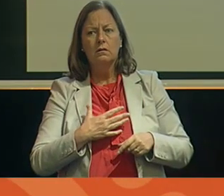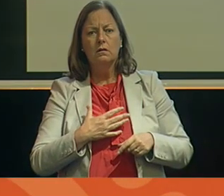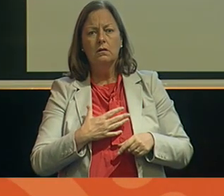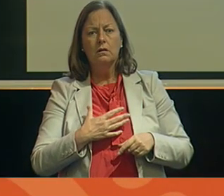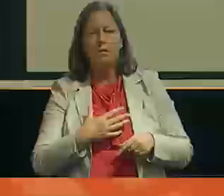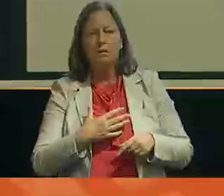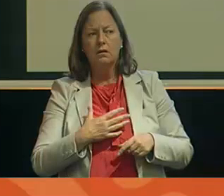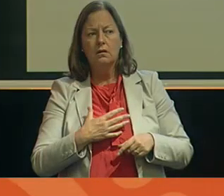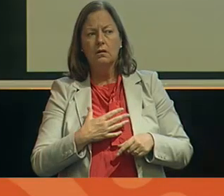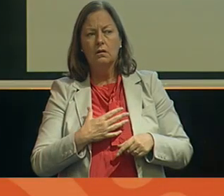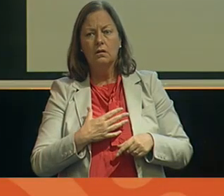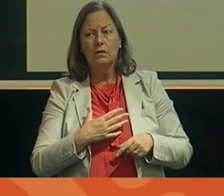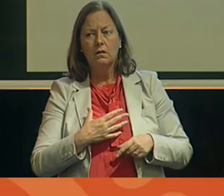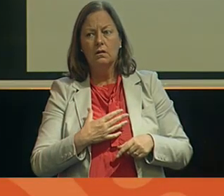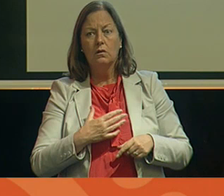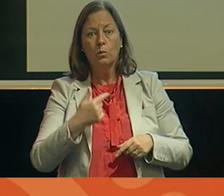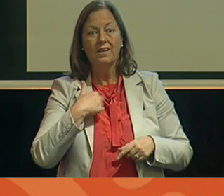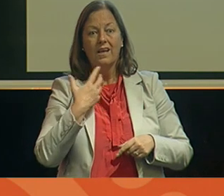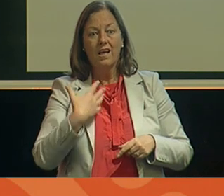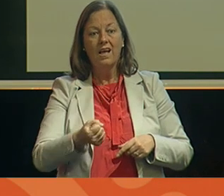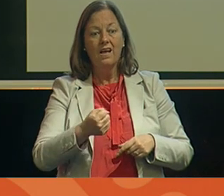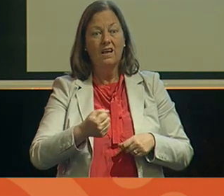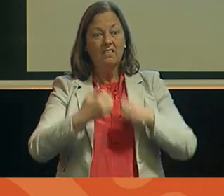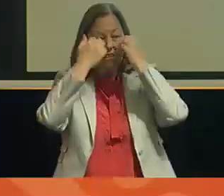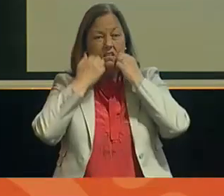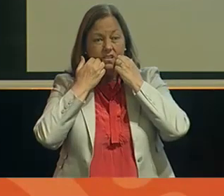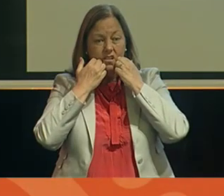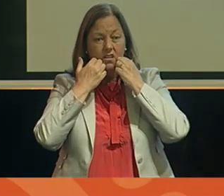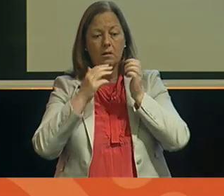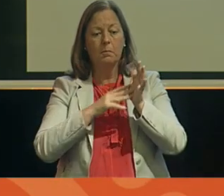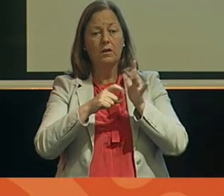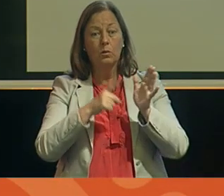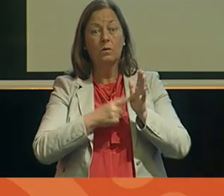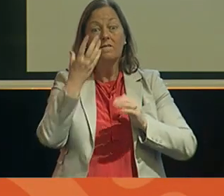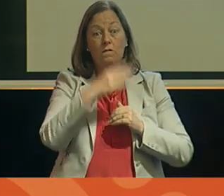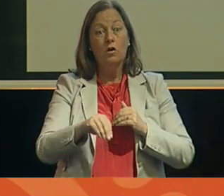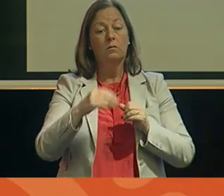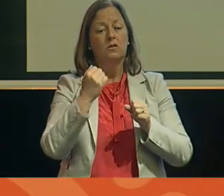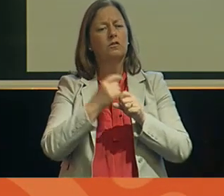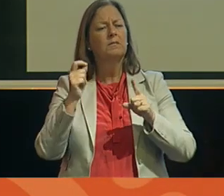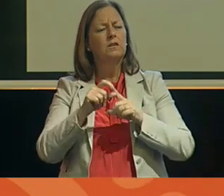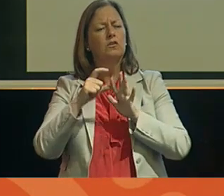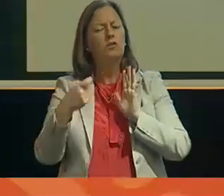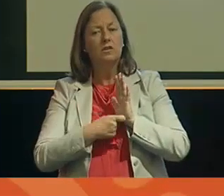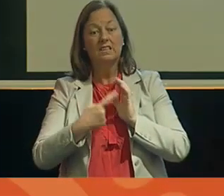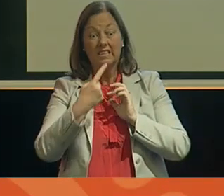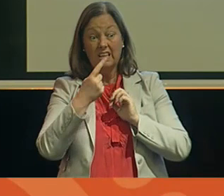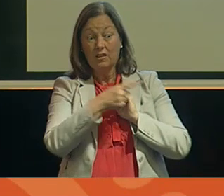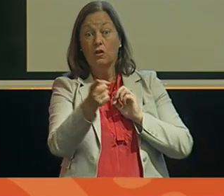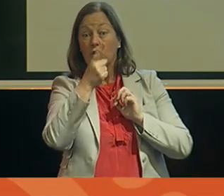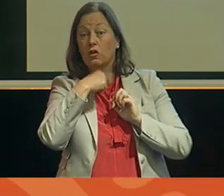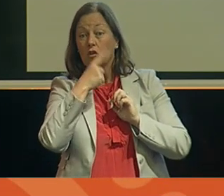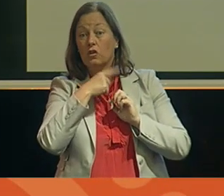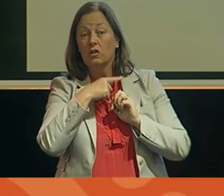We had medical evidence from local doctors to say that these girls are